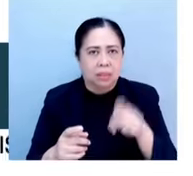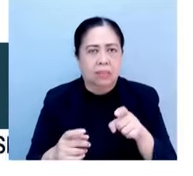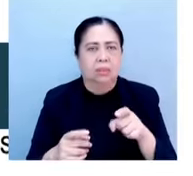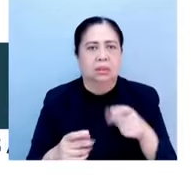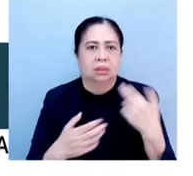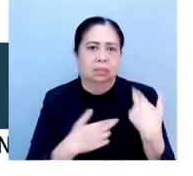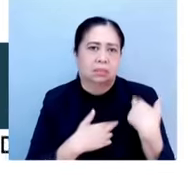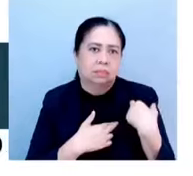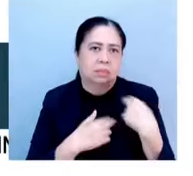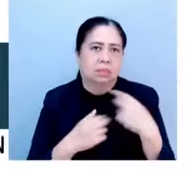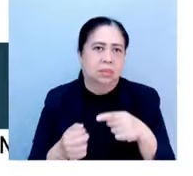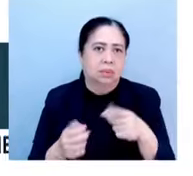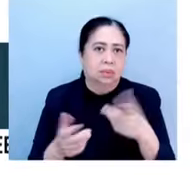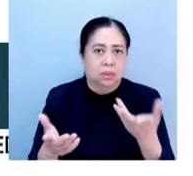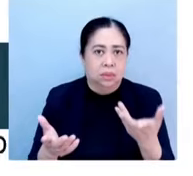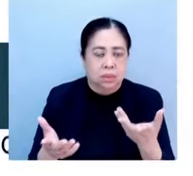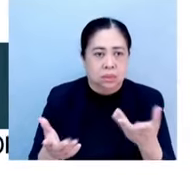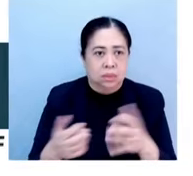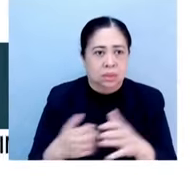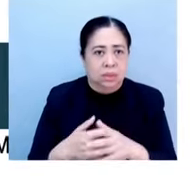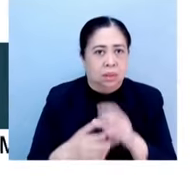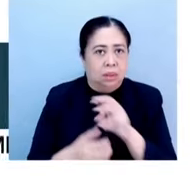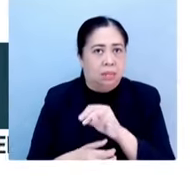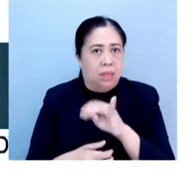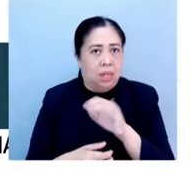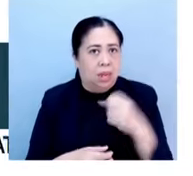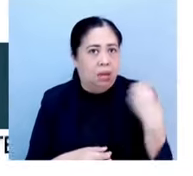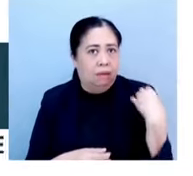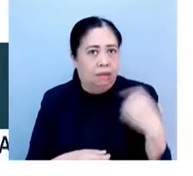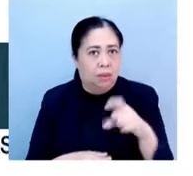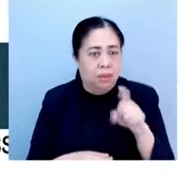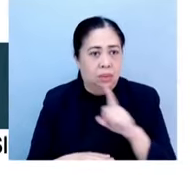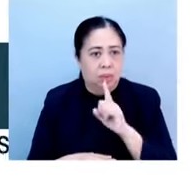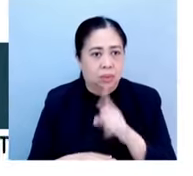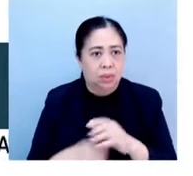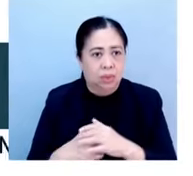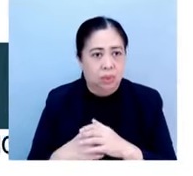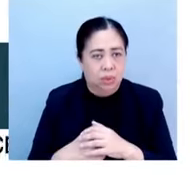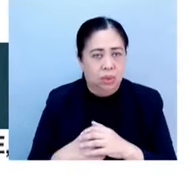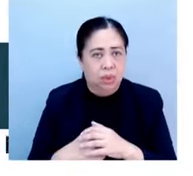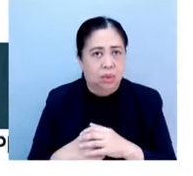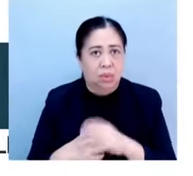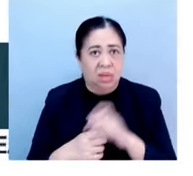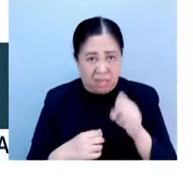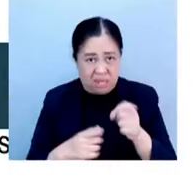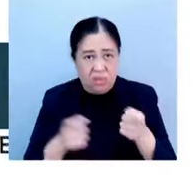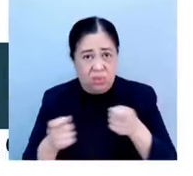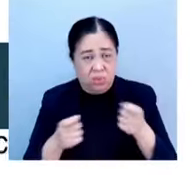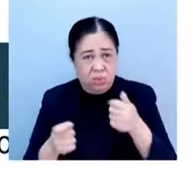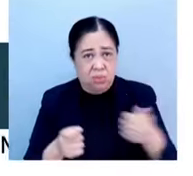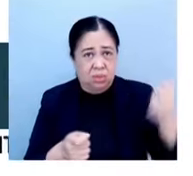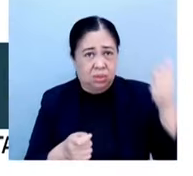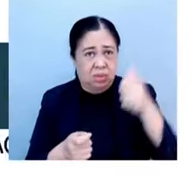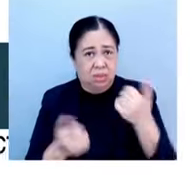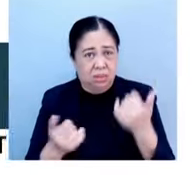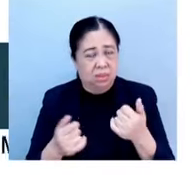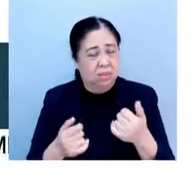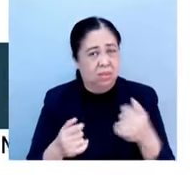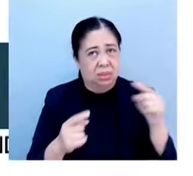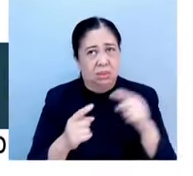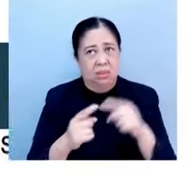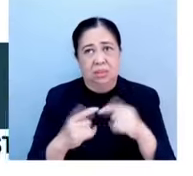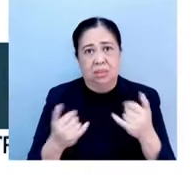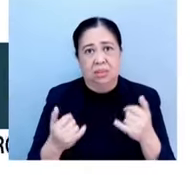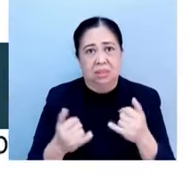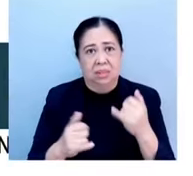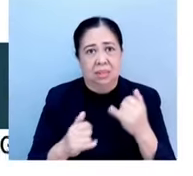on whether or not MIAA officials can actually run this particular airport. Well, from today up until the